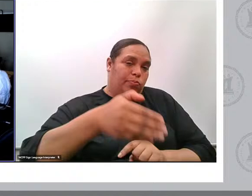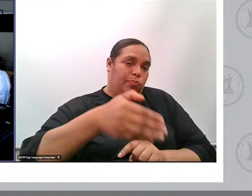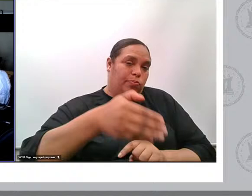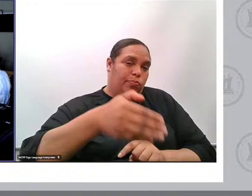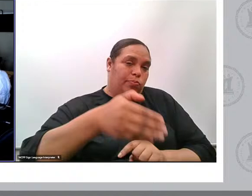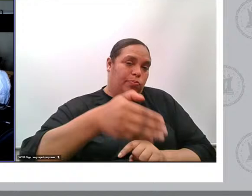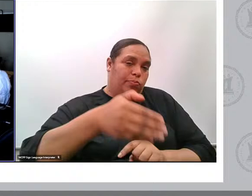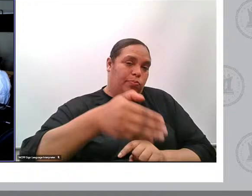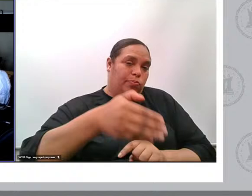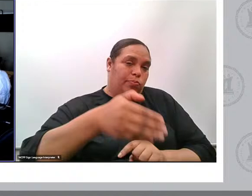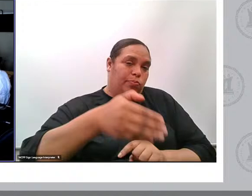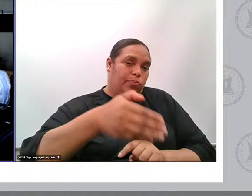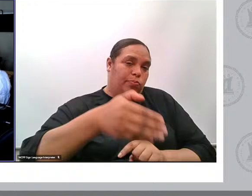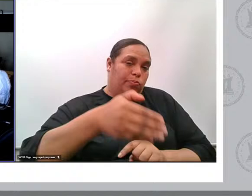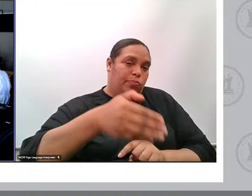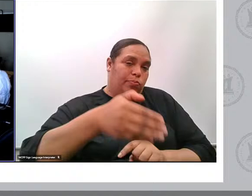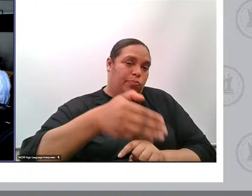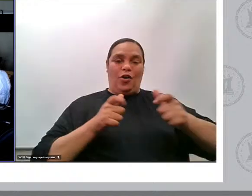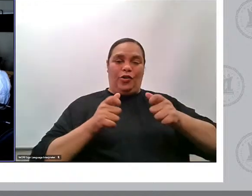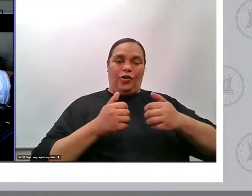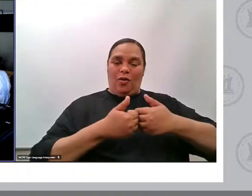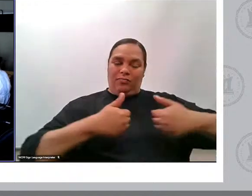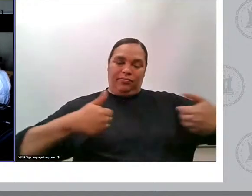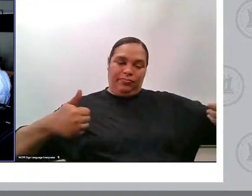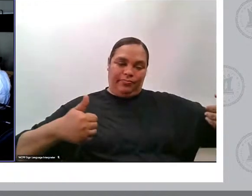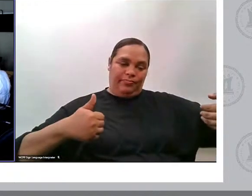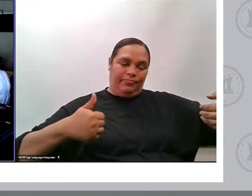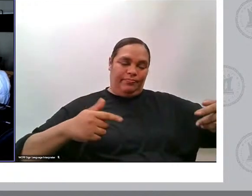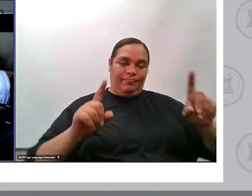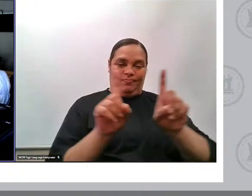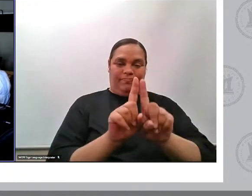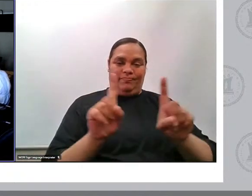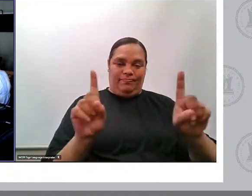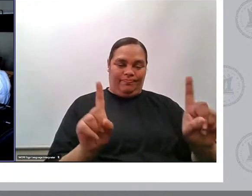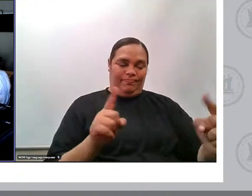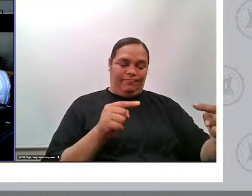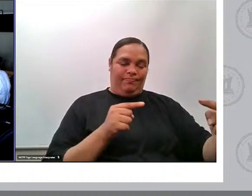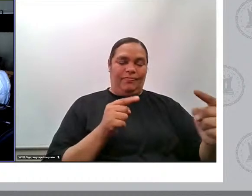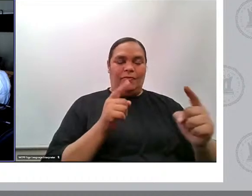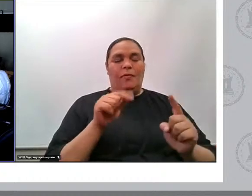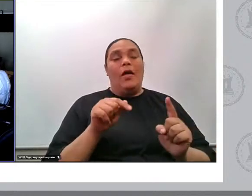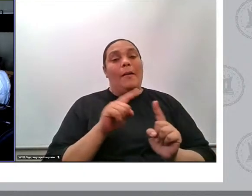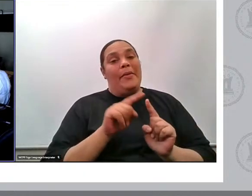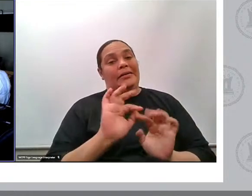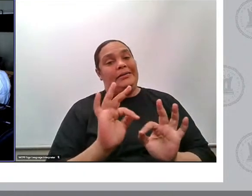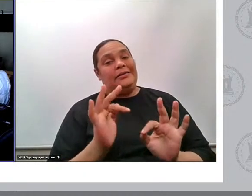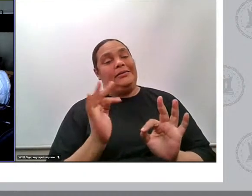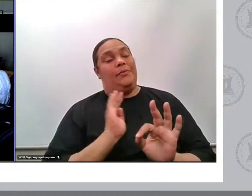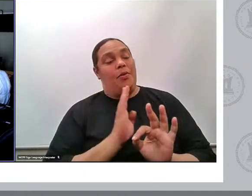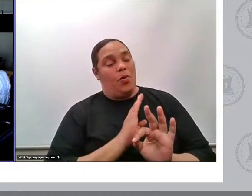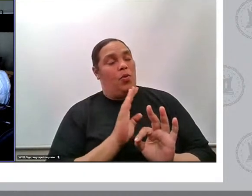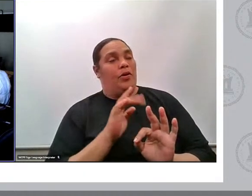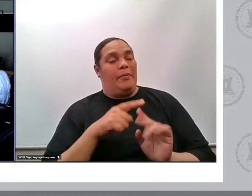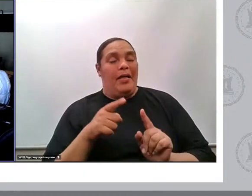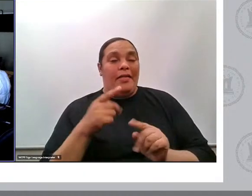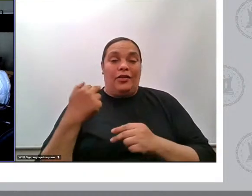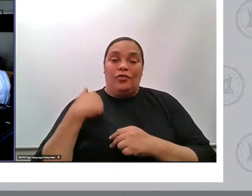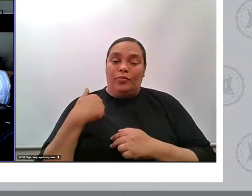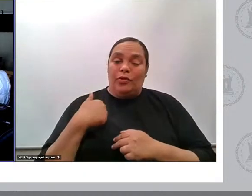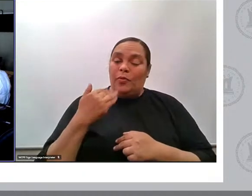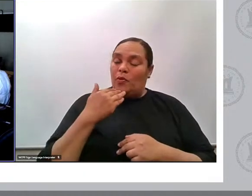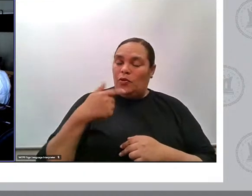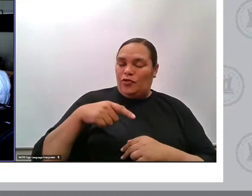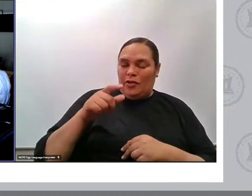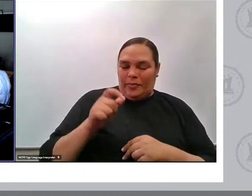relationship between the provincial treasury and the board itself. And that would be the responsibility of the chairperson to ensure